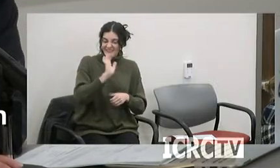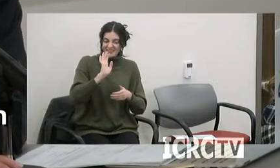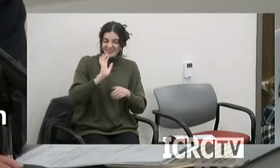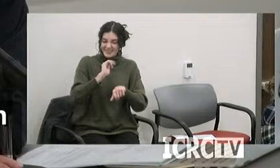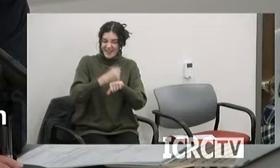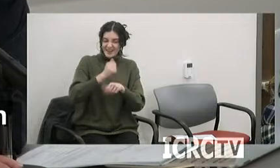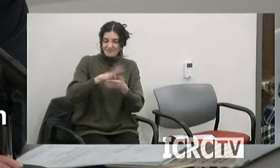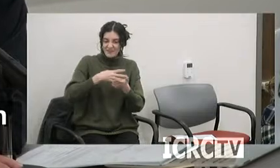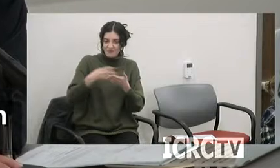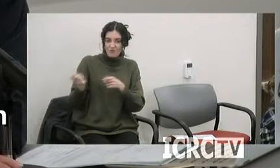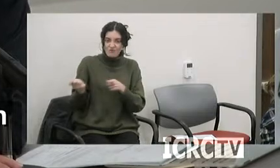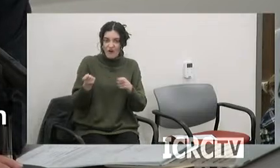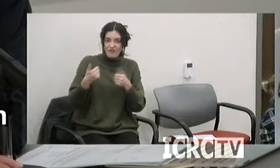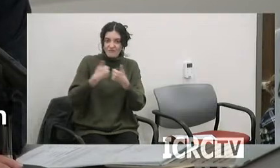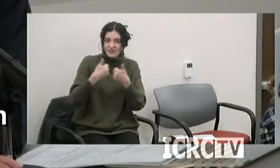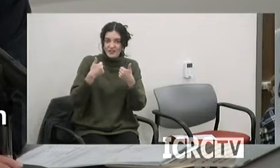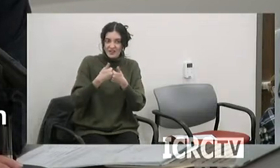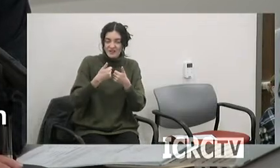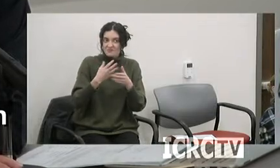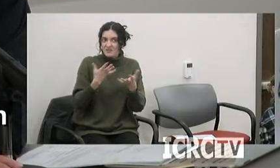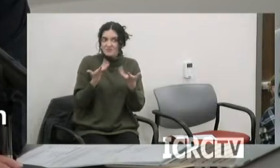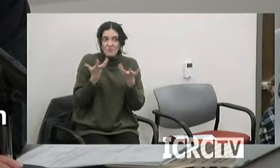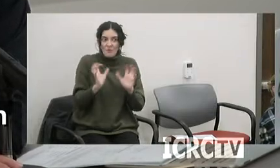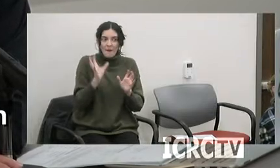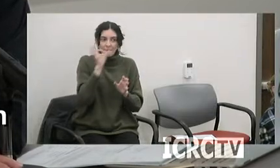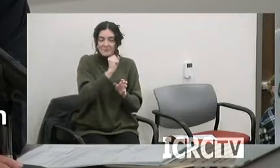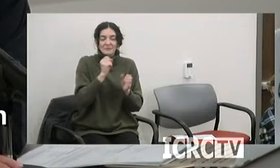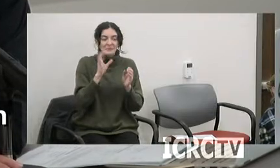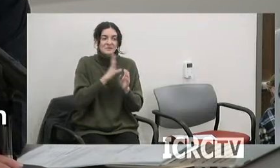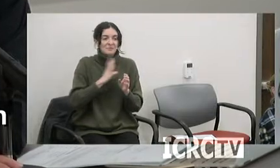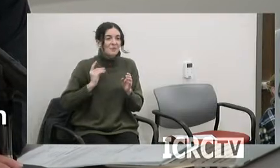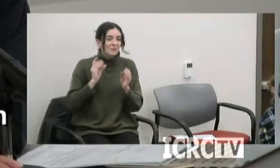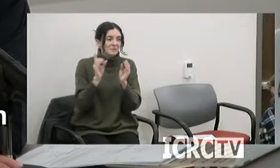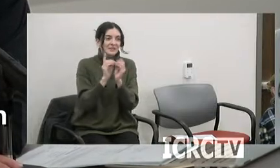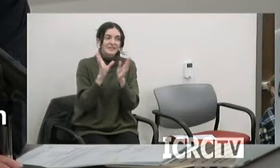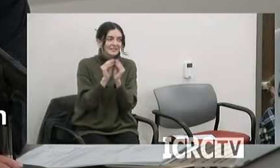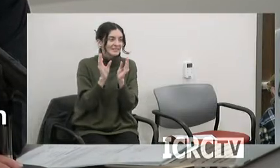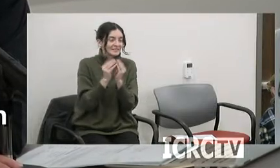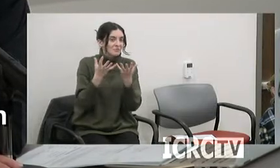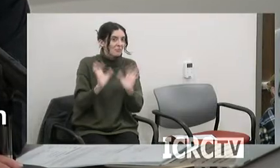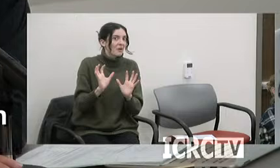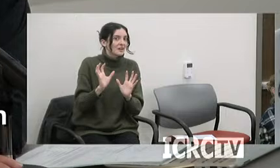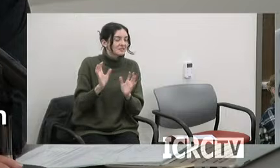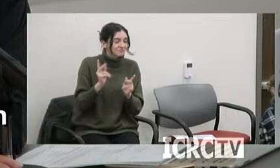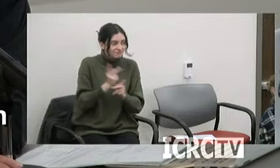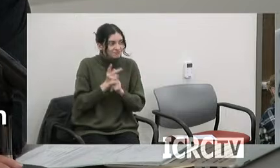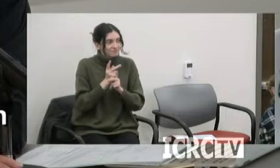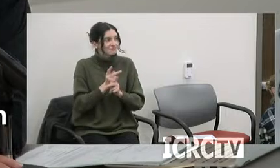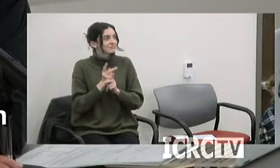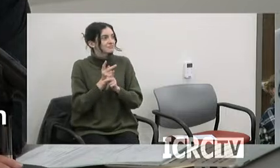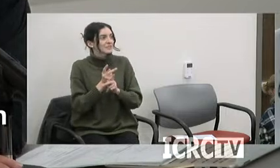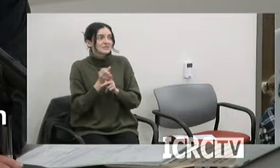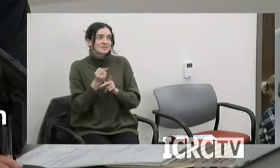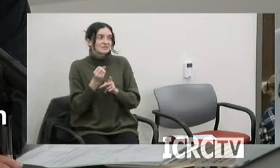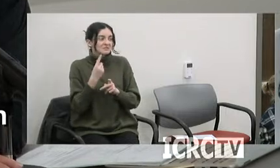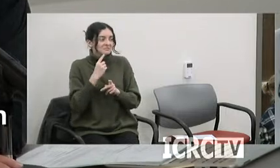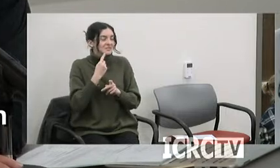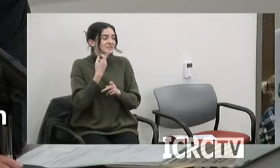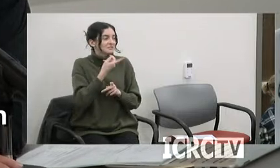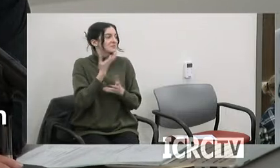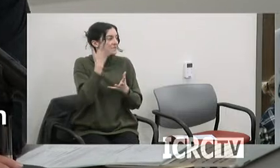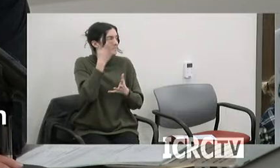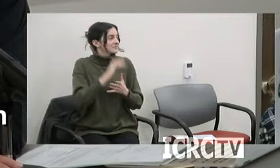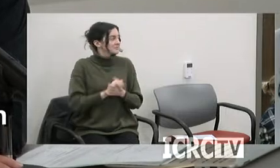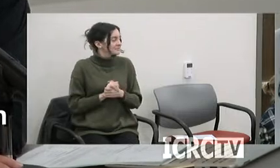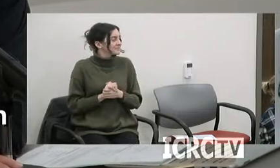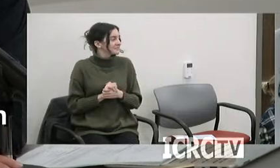And, we certainly appreciate that, Dave. We're going to miss that from you. I think most